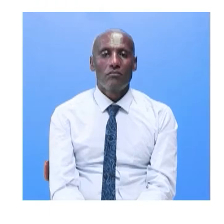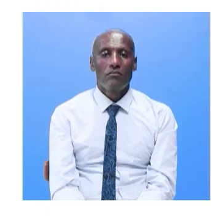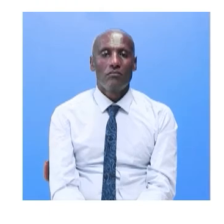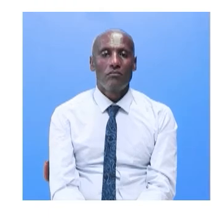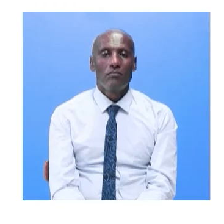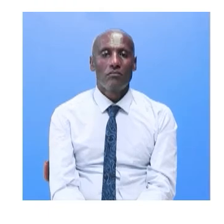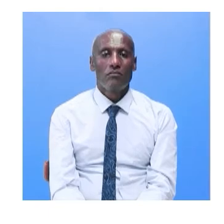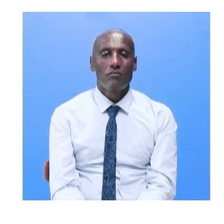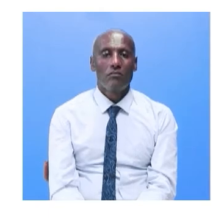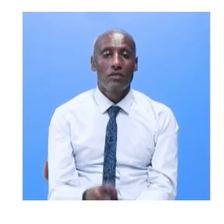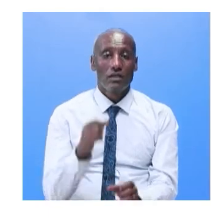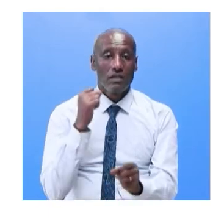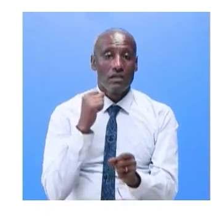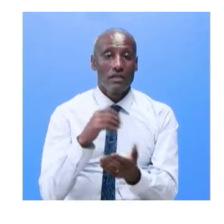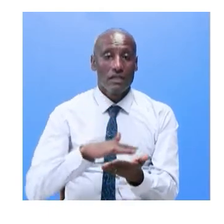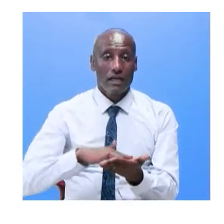Right.